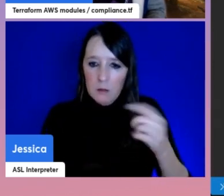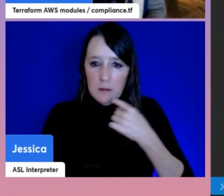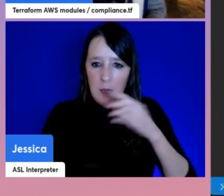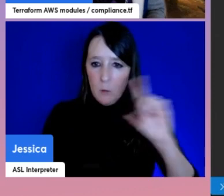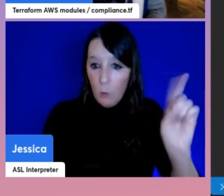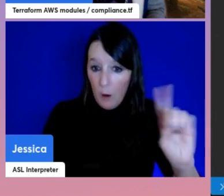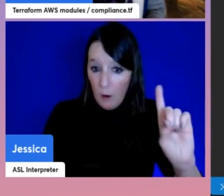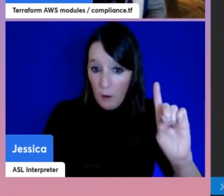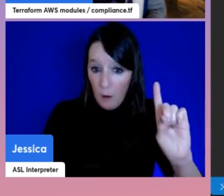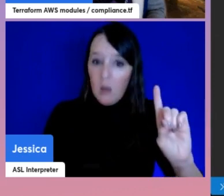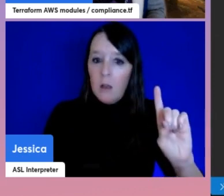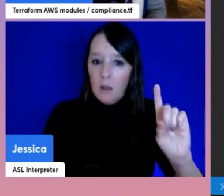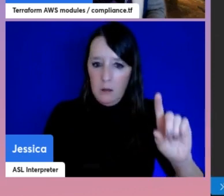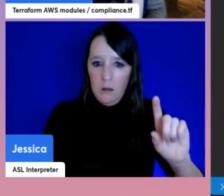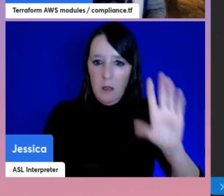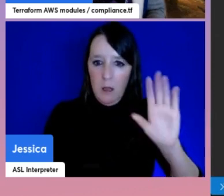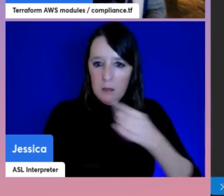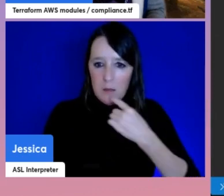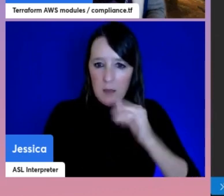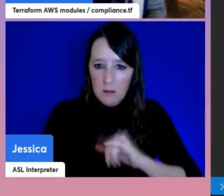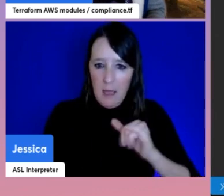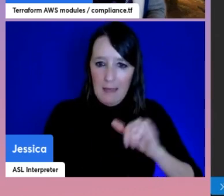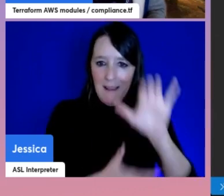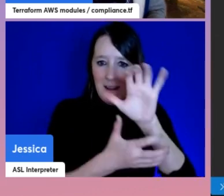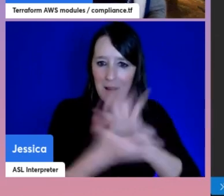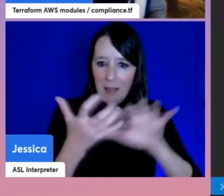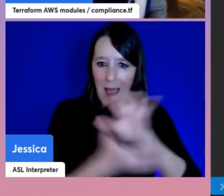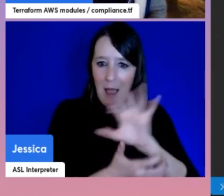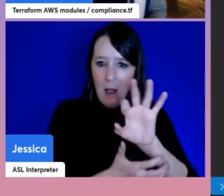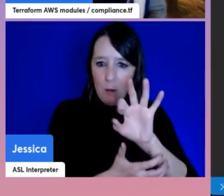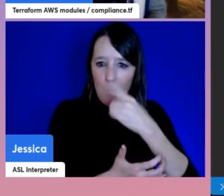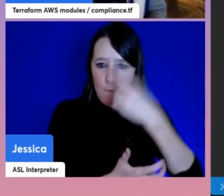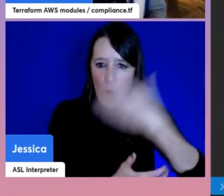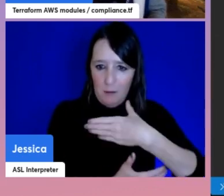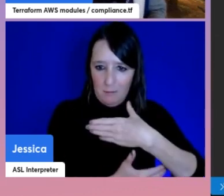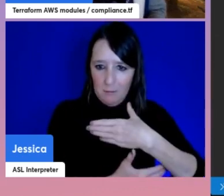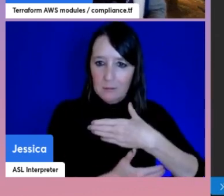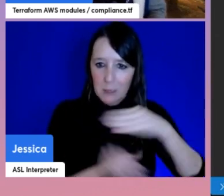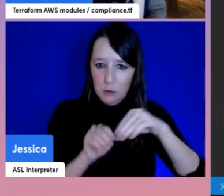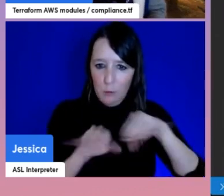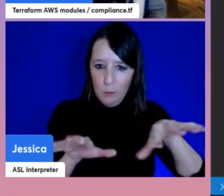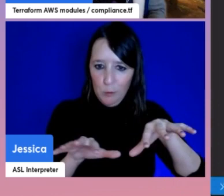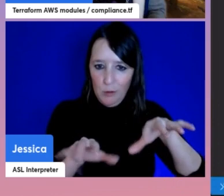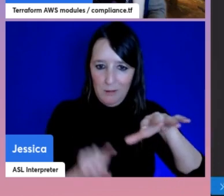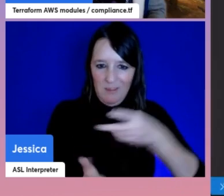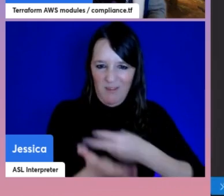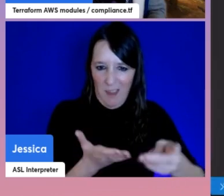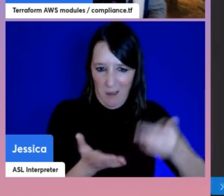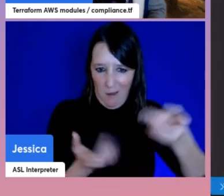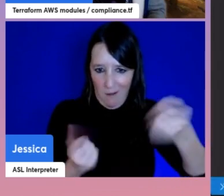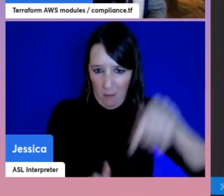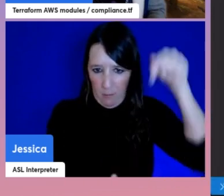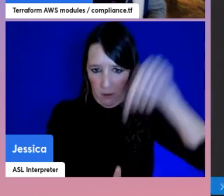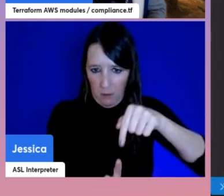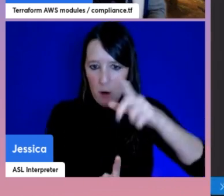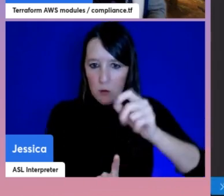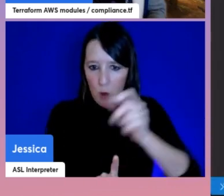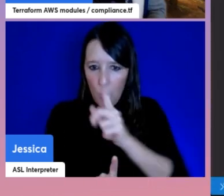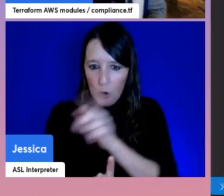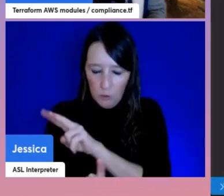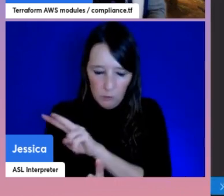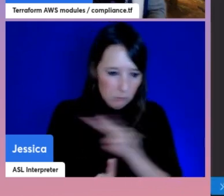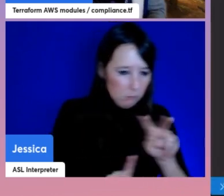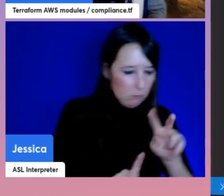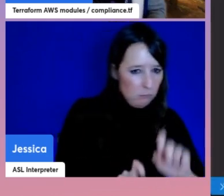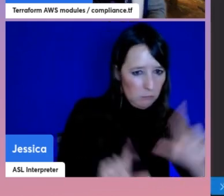this CloudFront distribution resource, there is a failure. So you go to your module